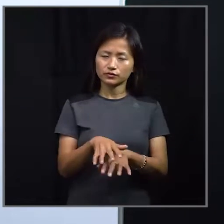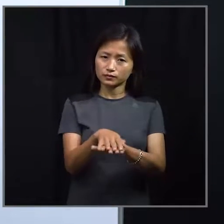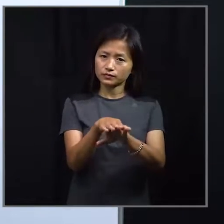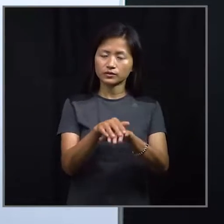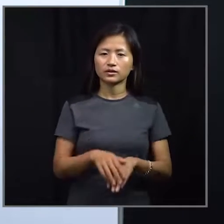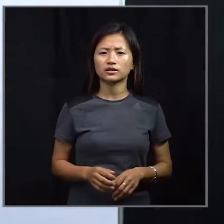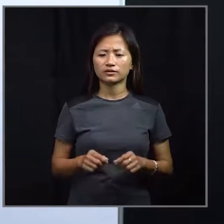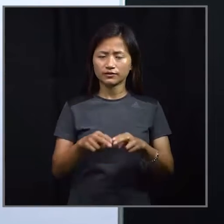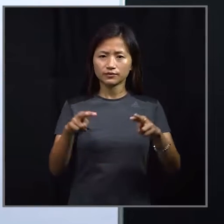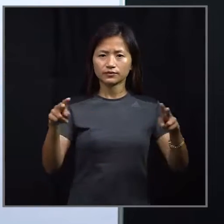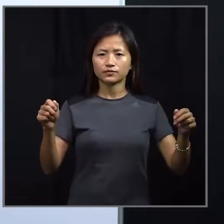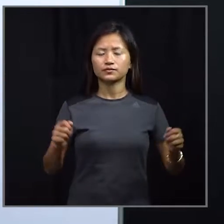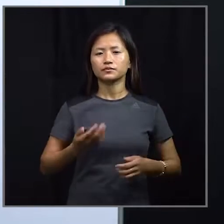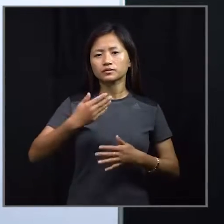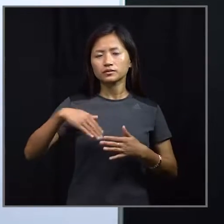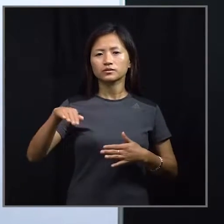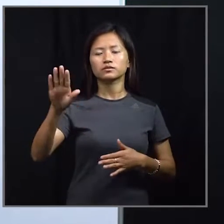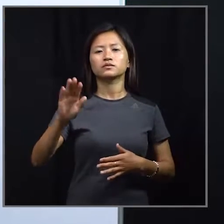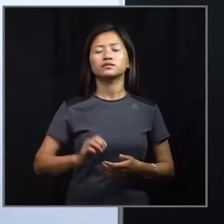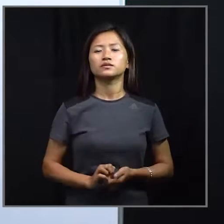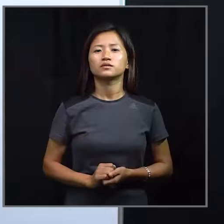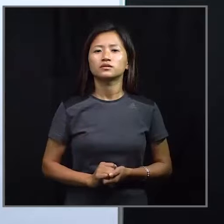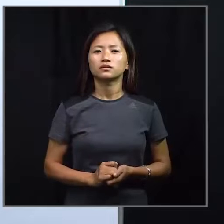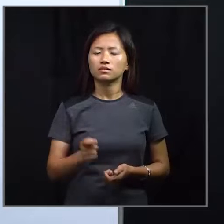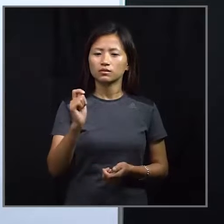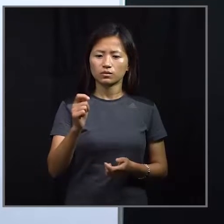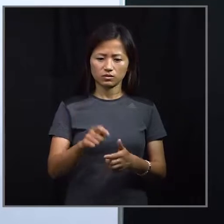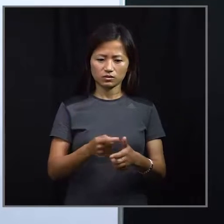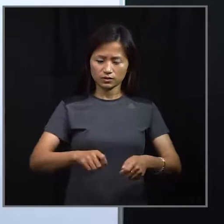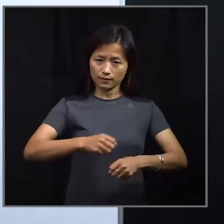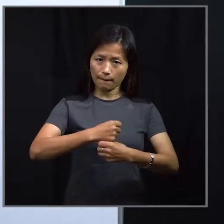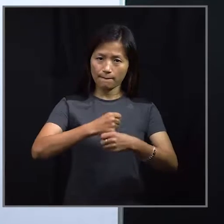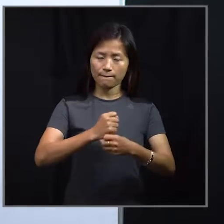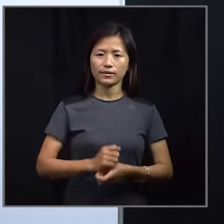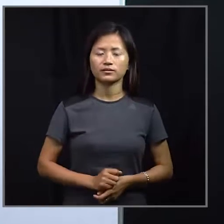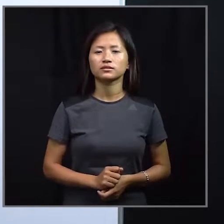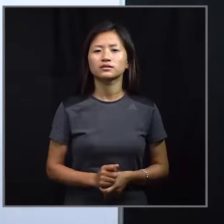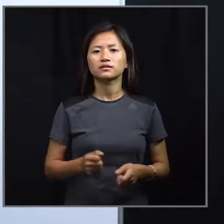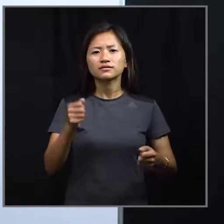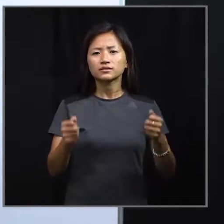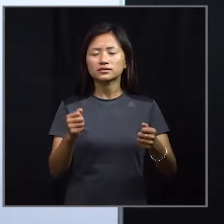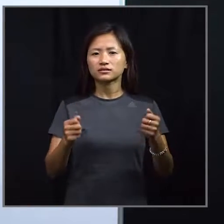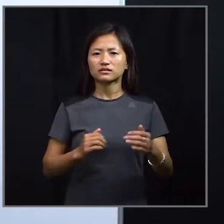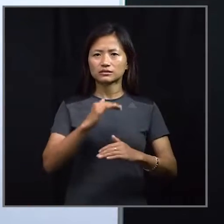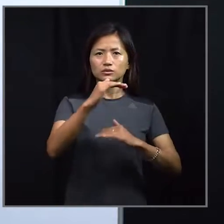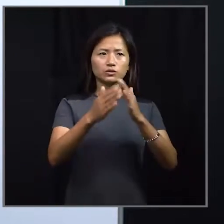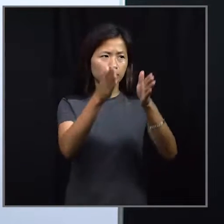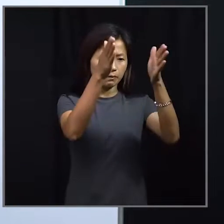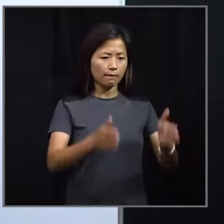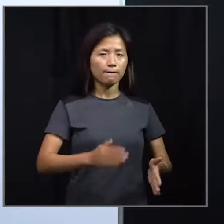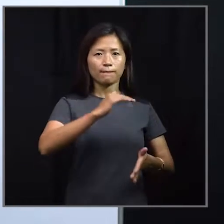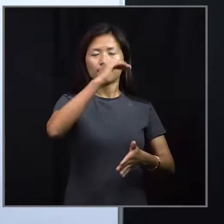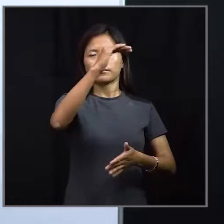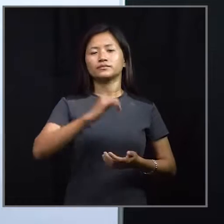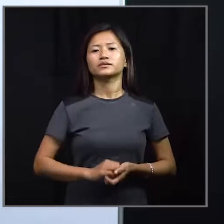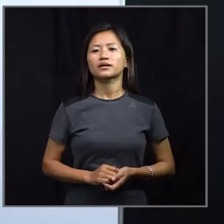for quarry, some will go for, you know, workshops, some will go for construction, manufacturing, some